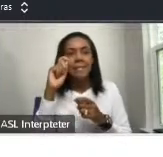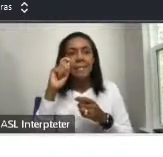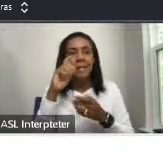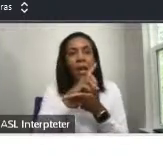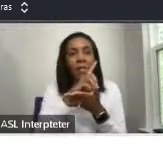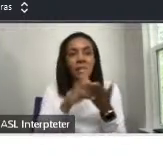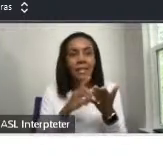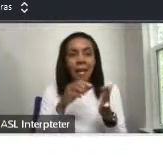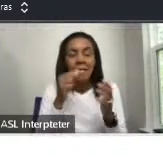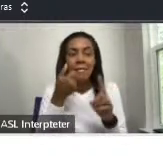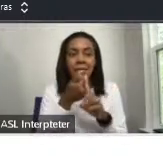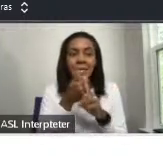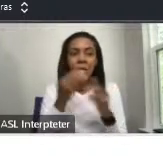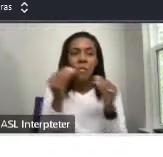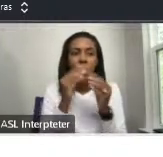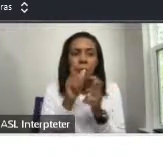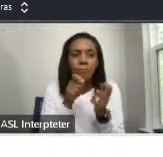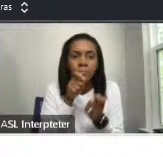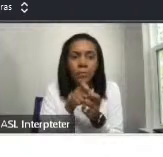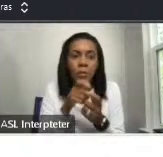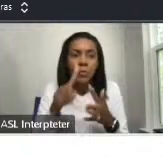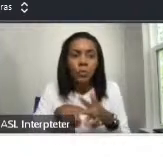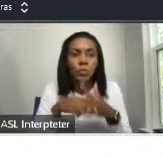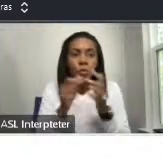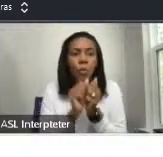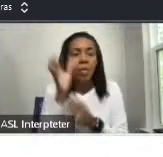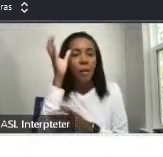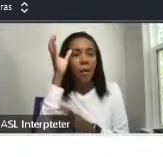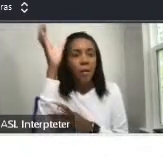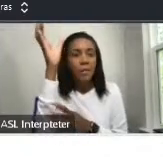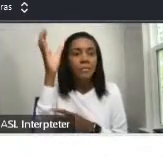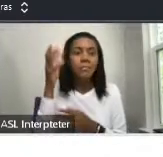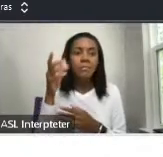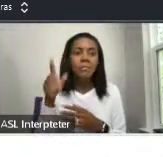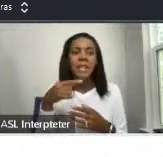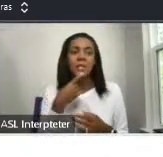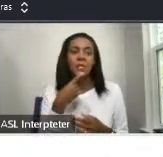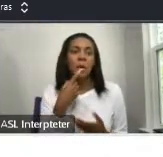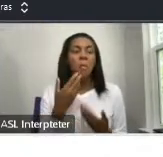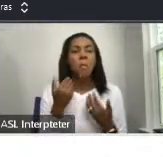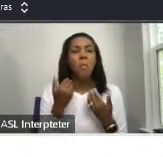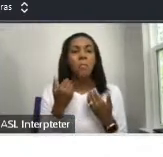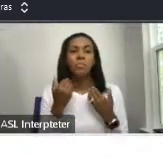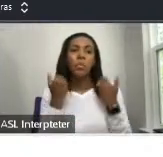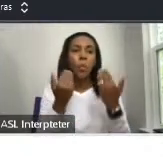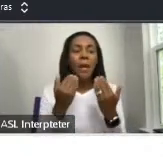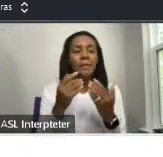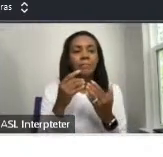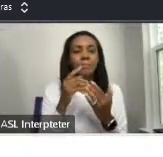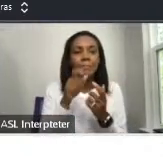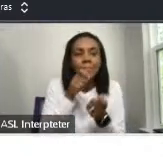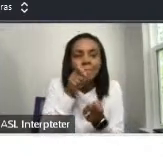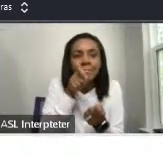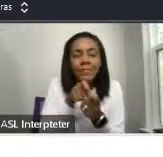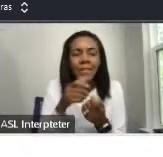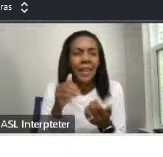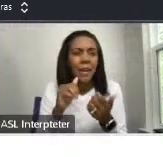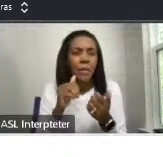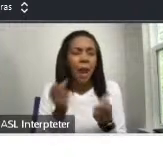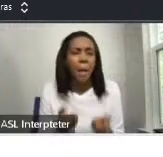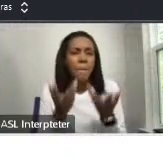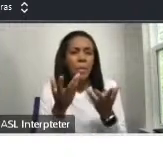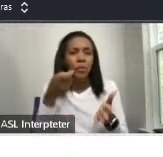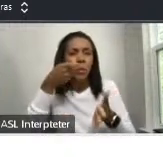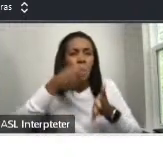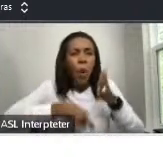you know, you start with a concept and then you say, okay, let's get into the details. Well, what do those details cost? How do they work together? And